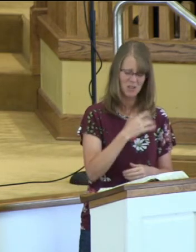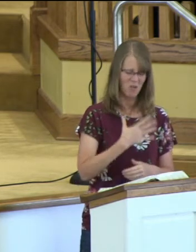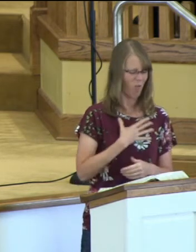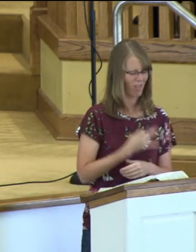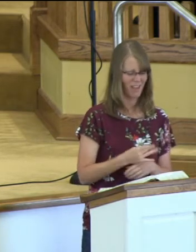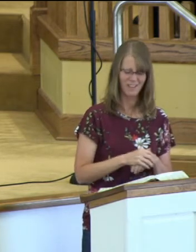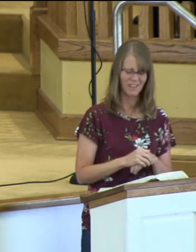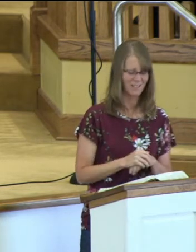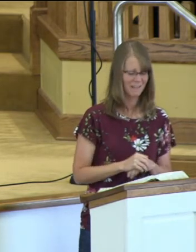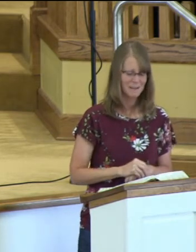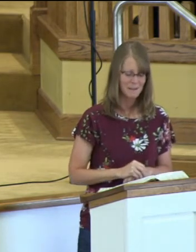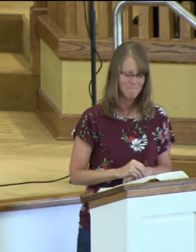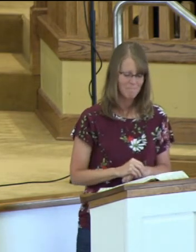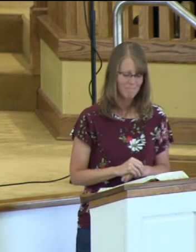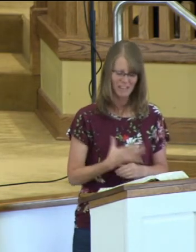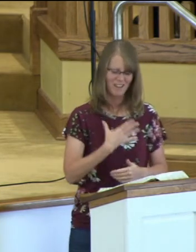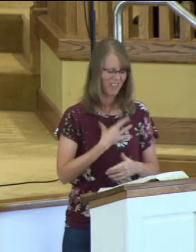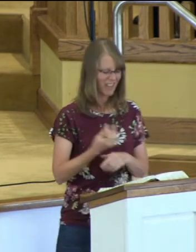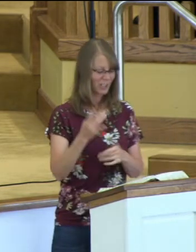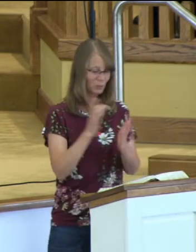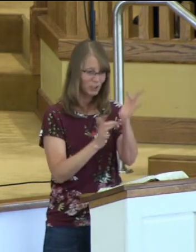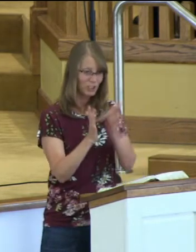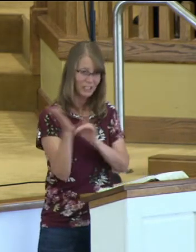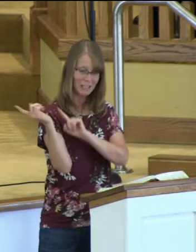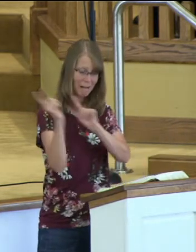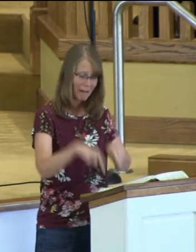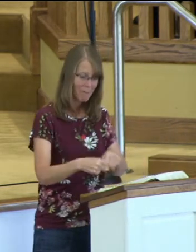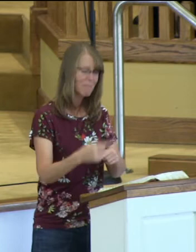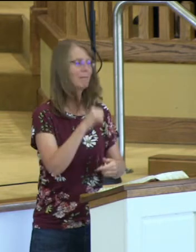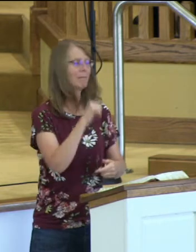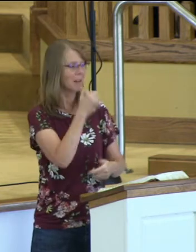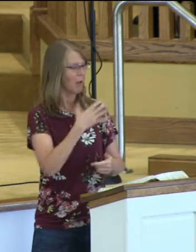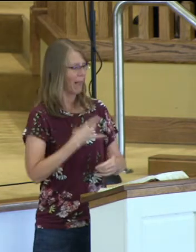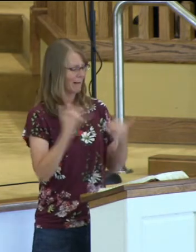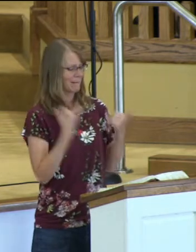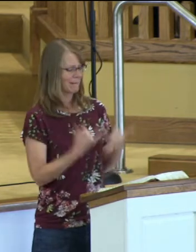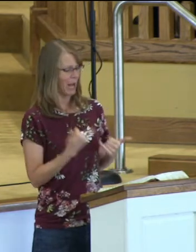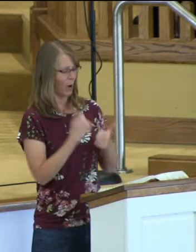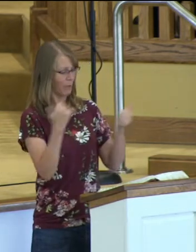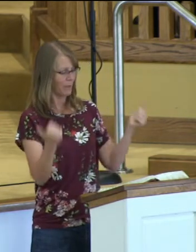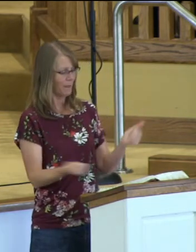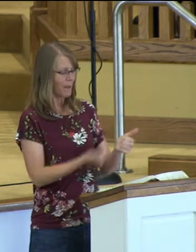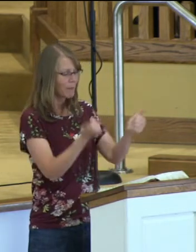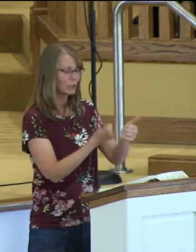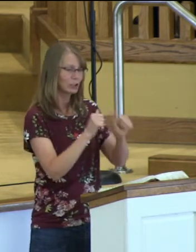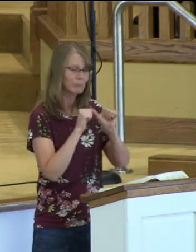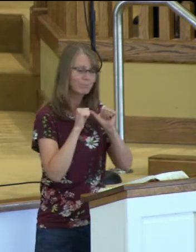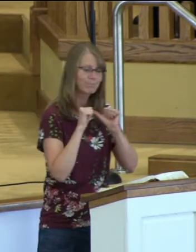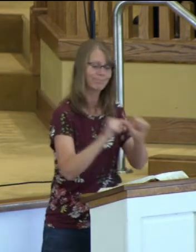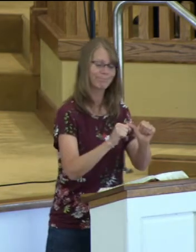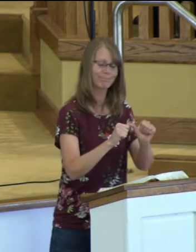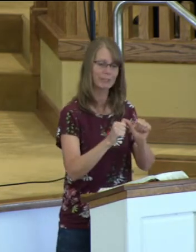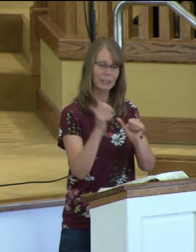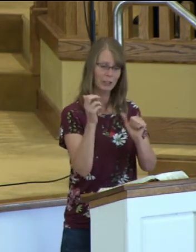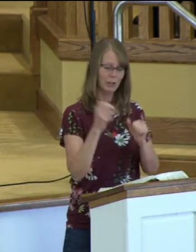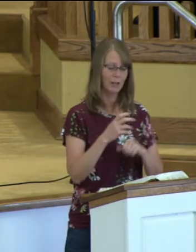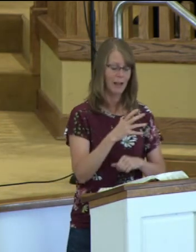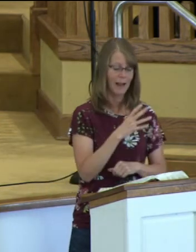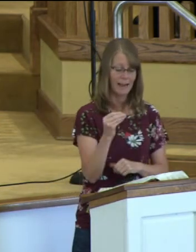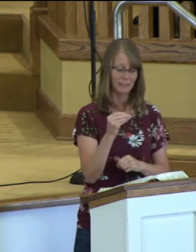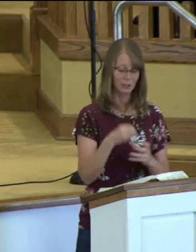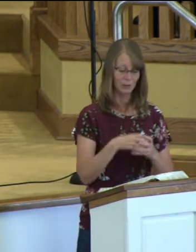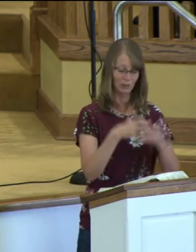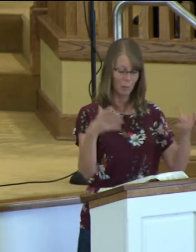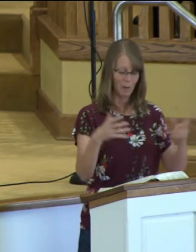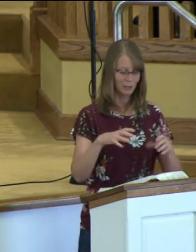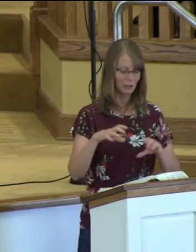like it. They didn't like it when Jesus was doing it. They definitely don't like it now that the apostles are continuing it. In so much, even